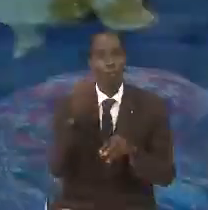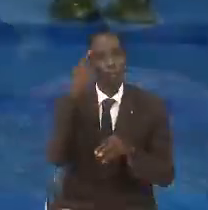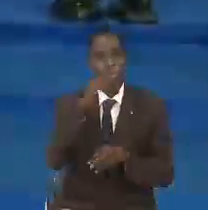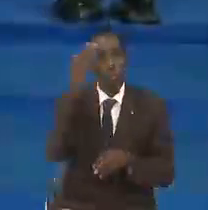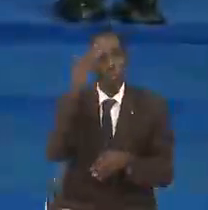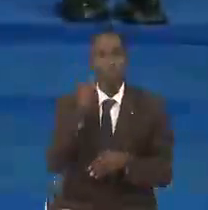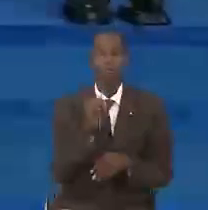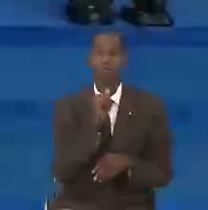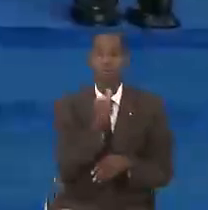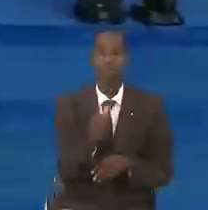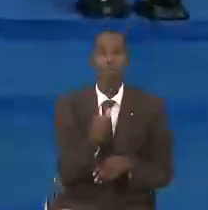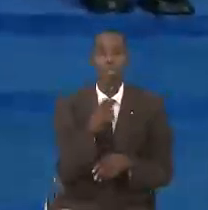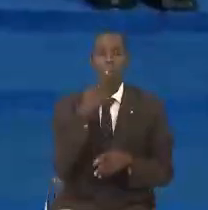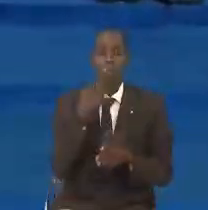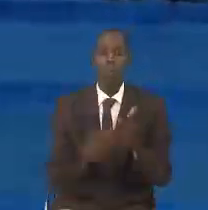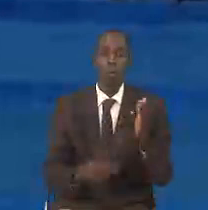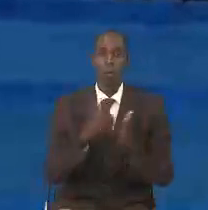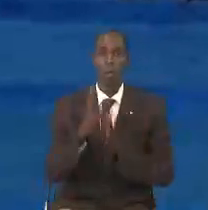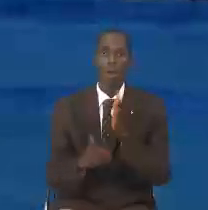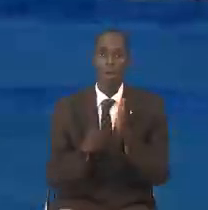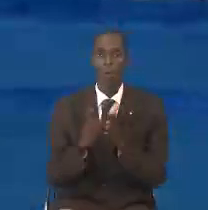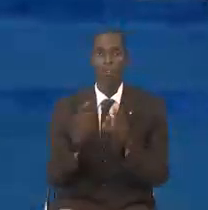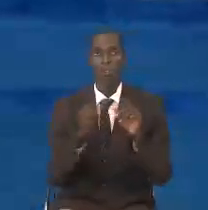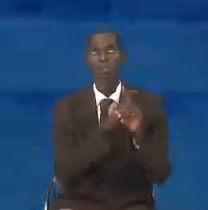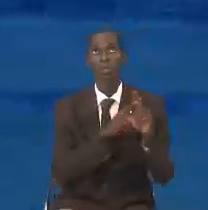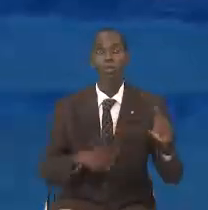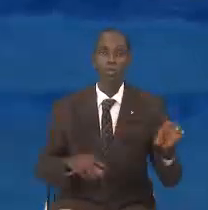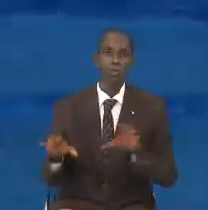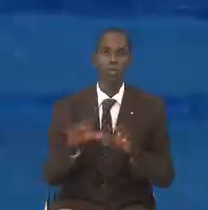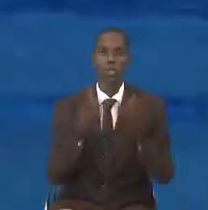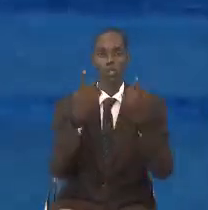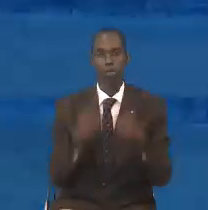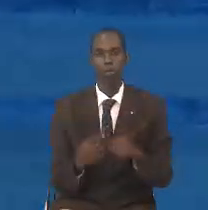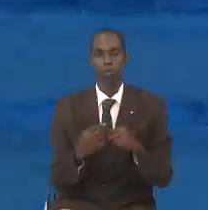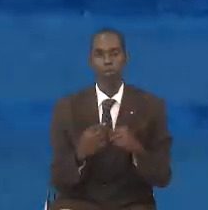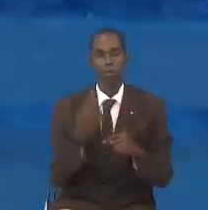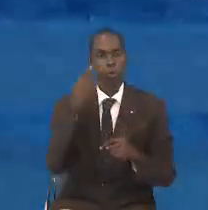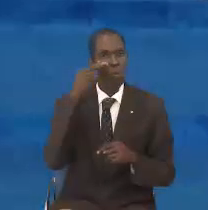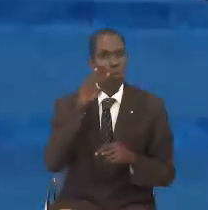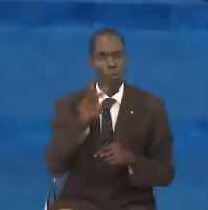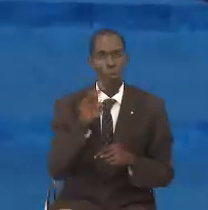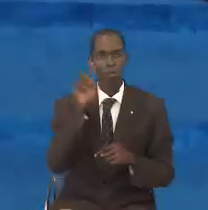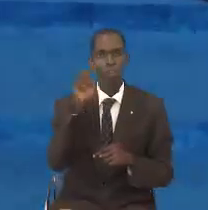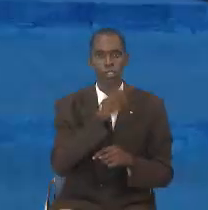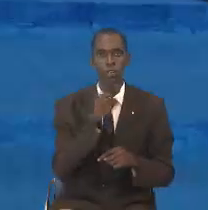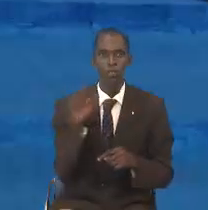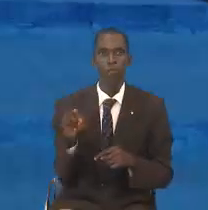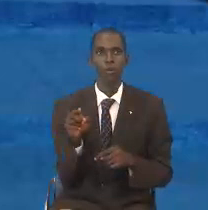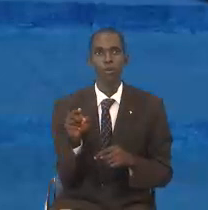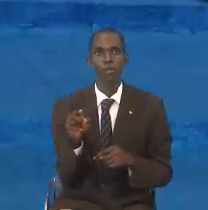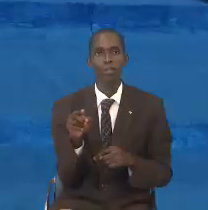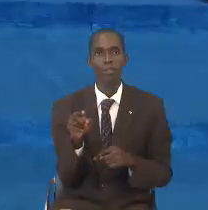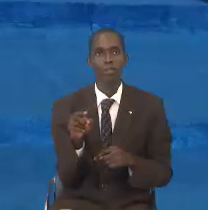hour your Lord doth come. Watch therefore, for ye know